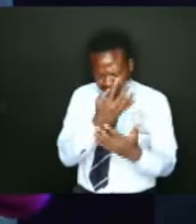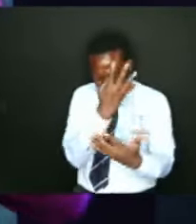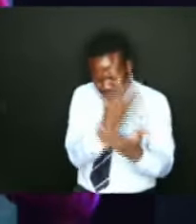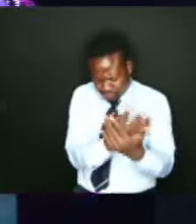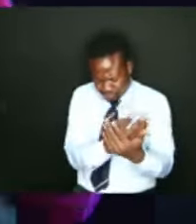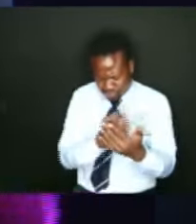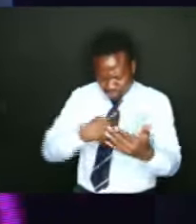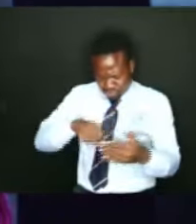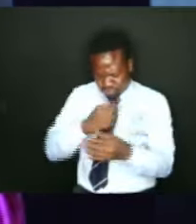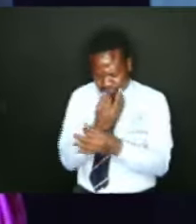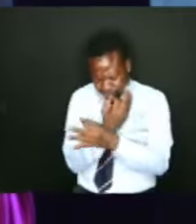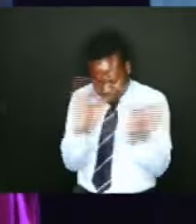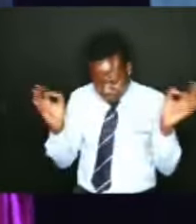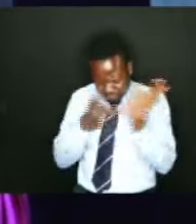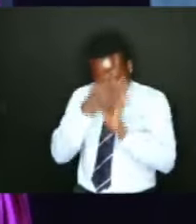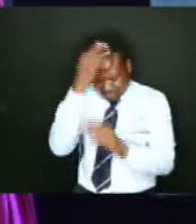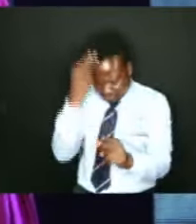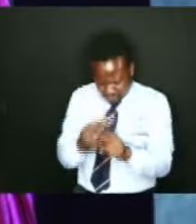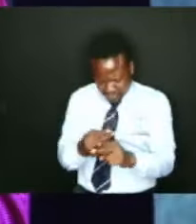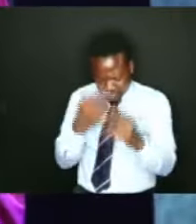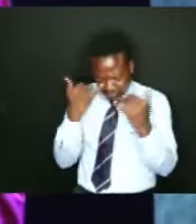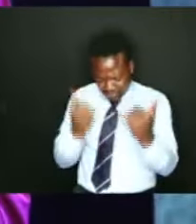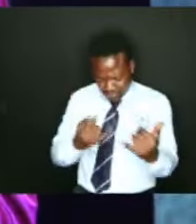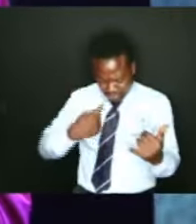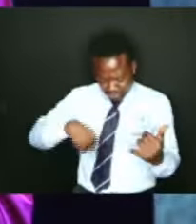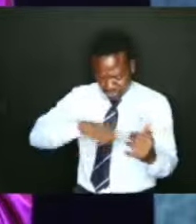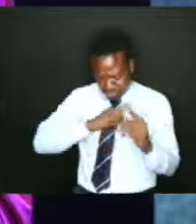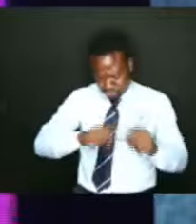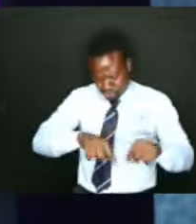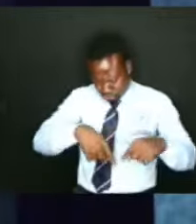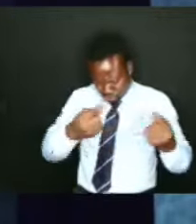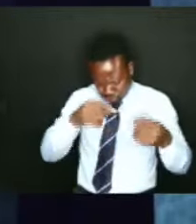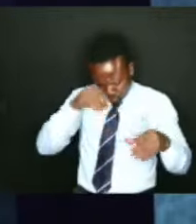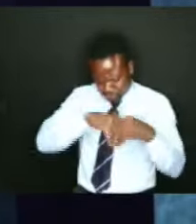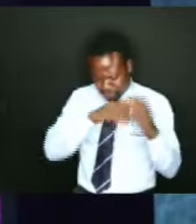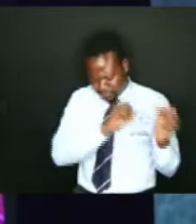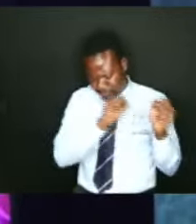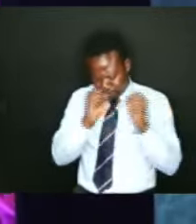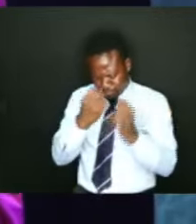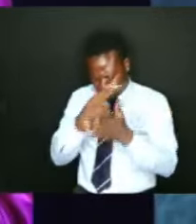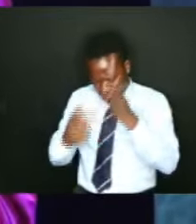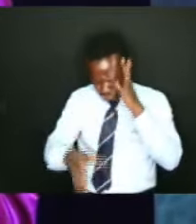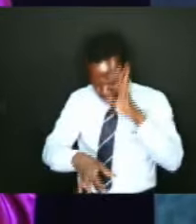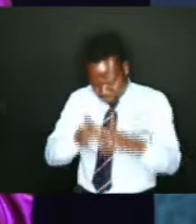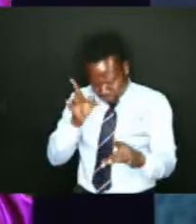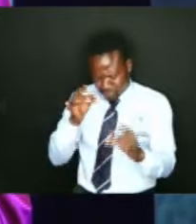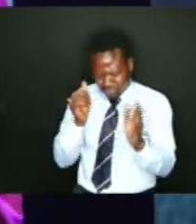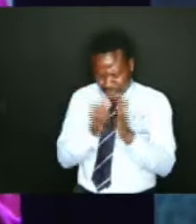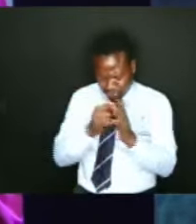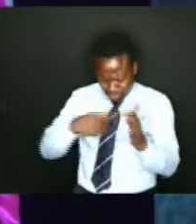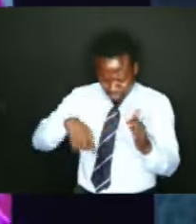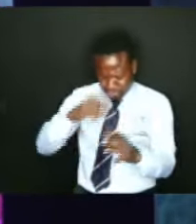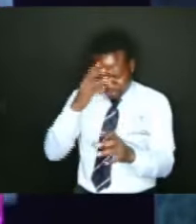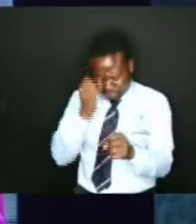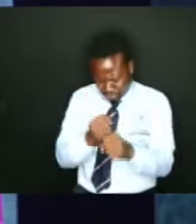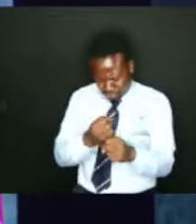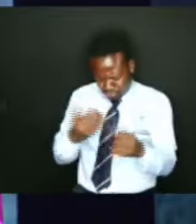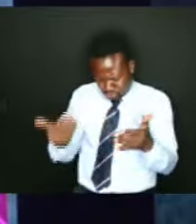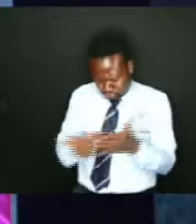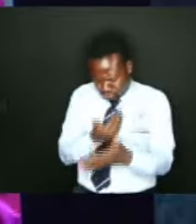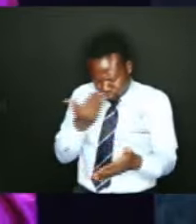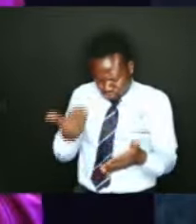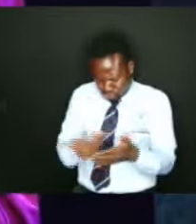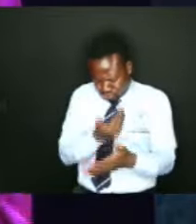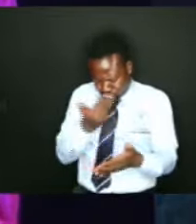We are loose. Amen. And now we are going and moving in the power of the Holy Ghost. Yes, that we have received refreshing of